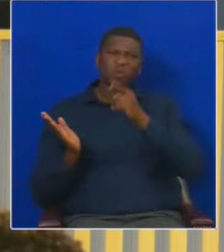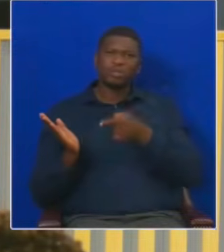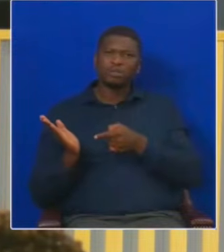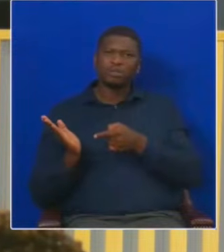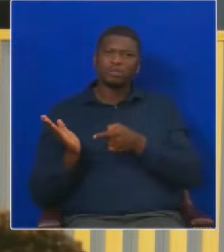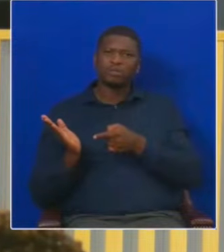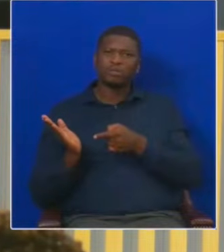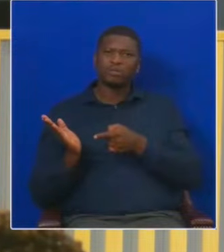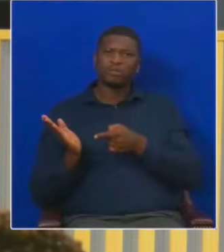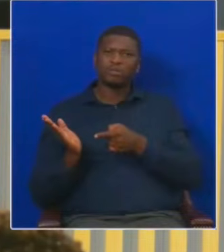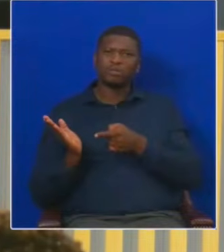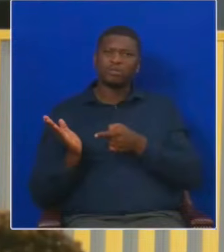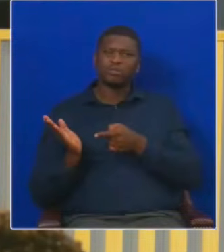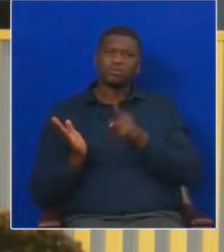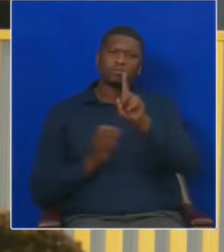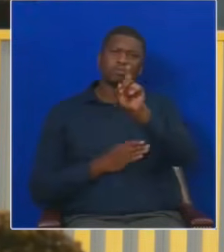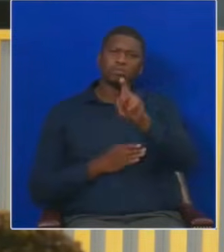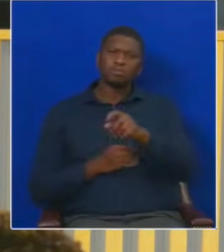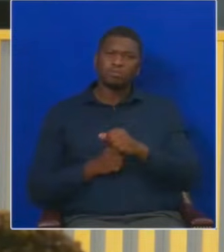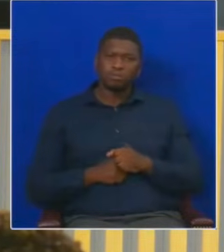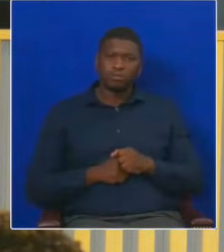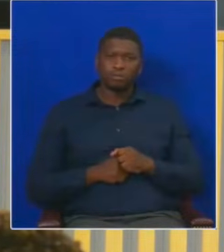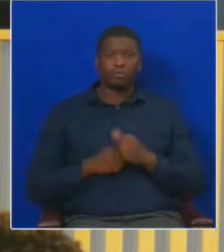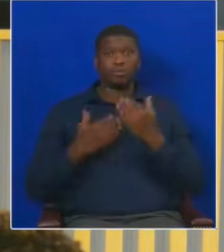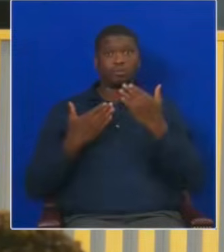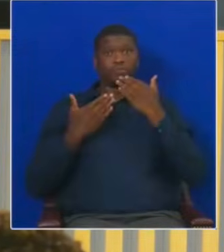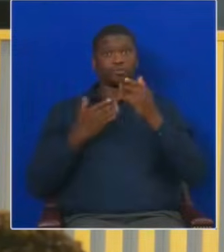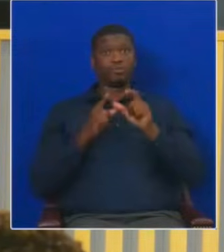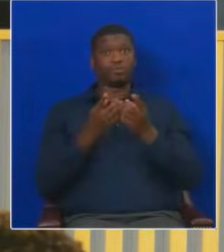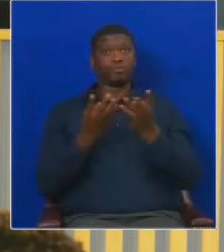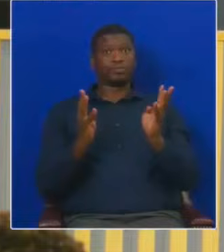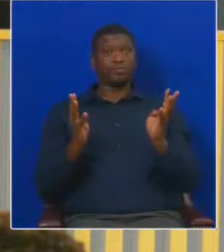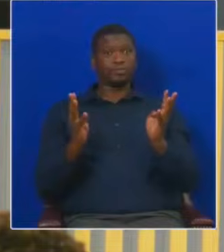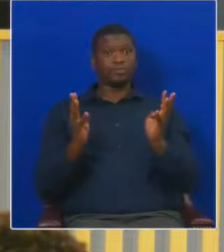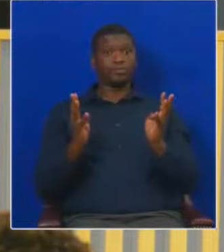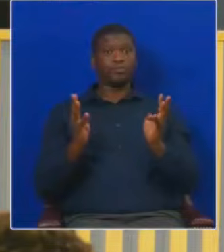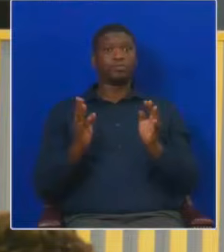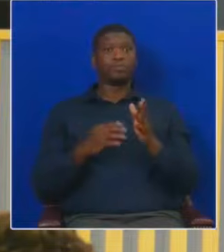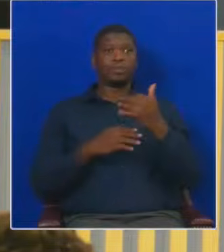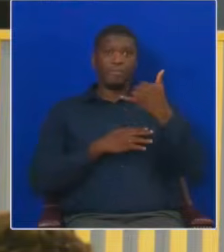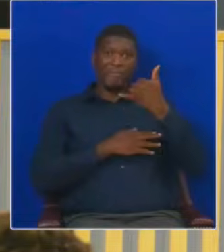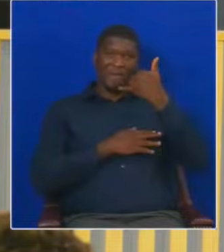Thank you, Commissioner. The cell phones were not